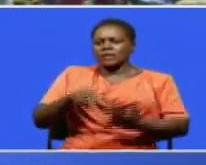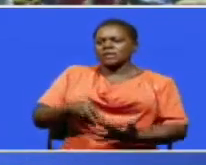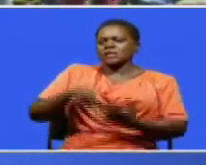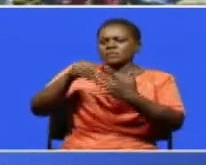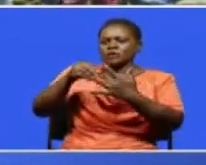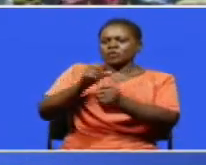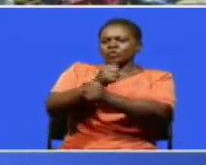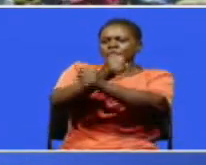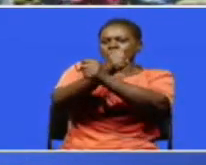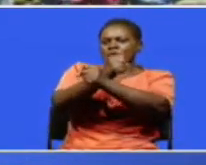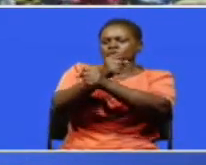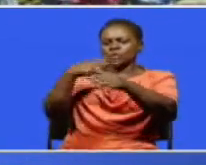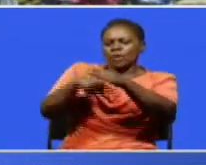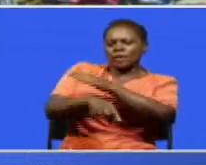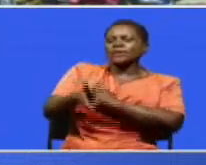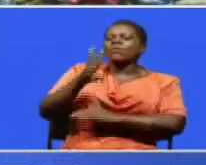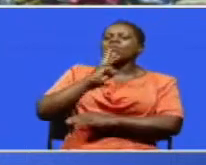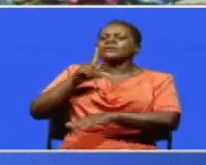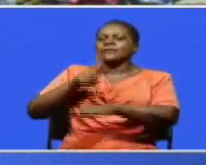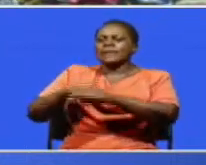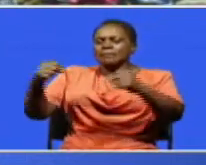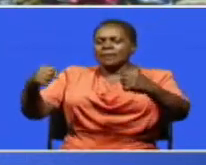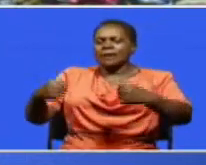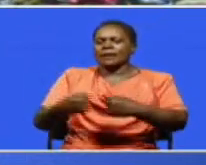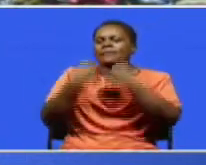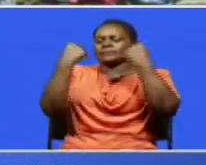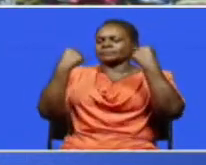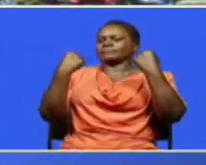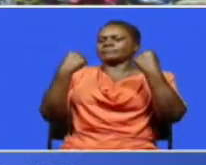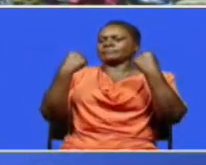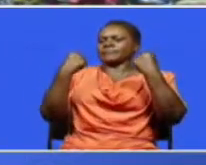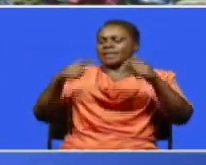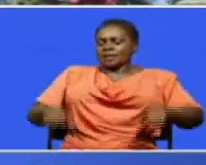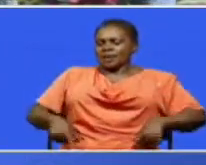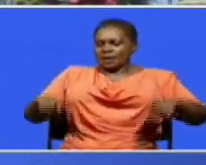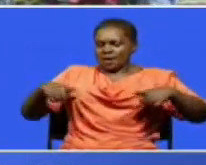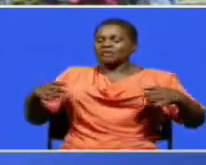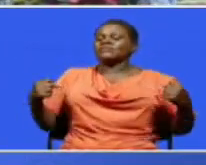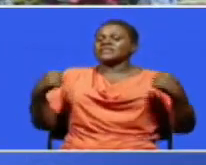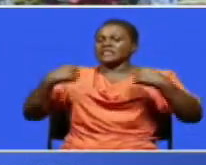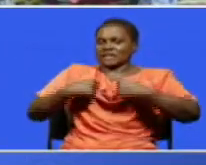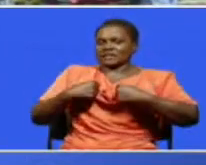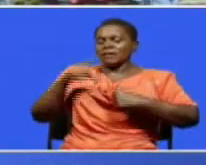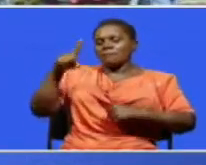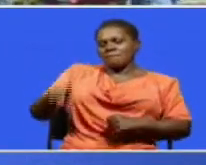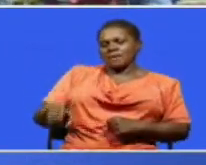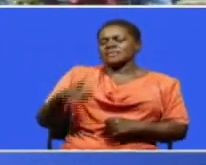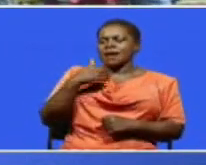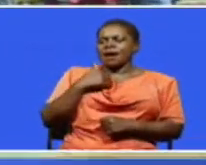ya kuzuia kuingia katika maji wakati wa ajali au life jacket. Kevin